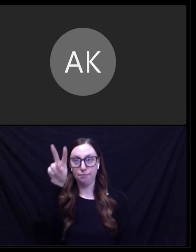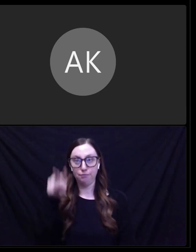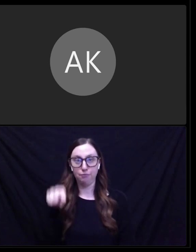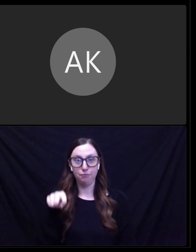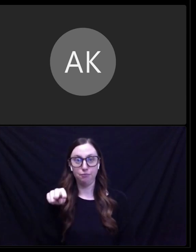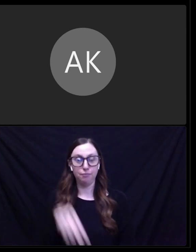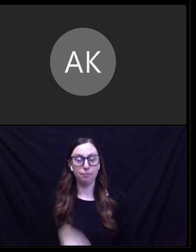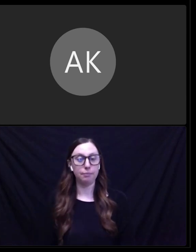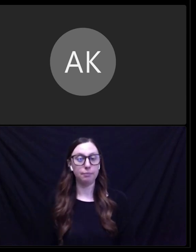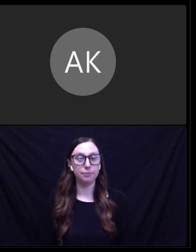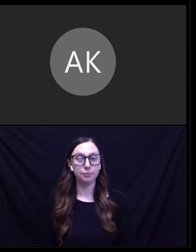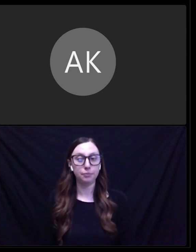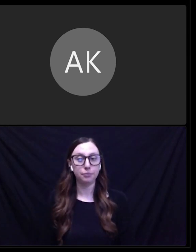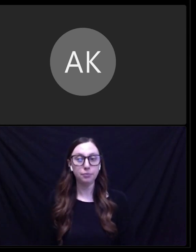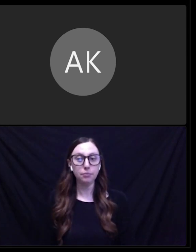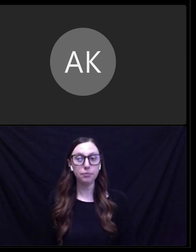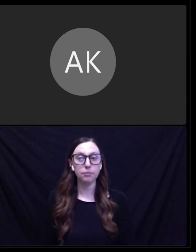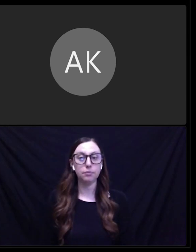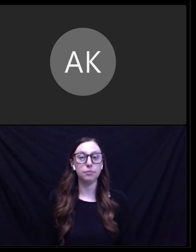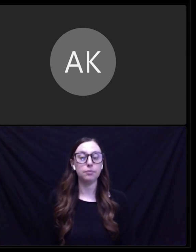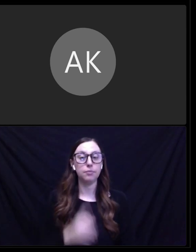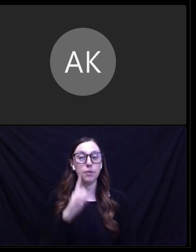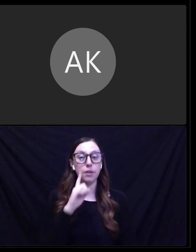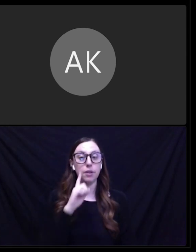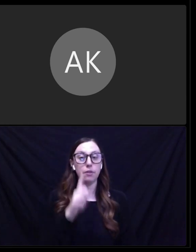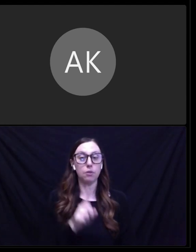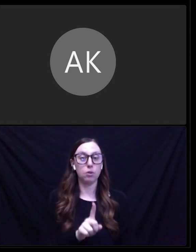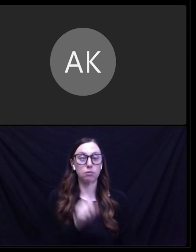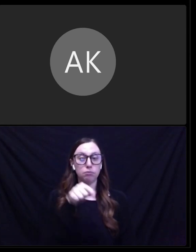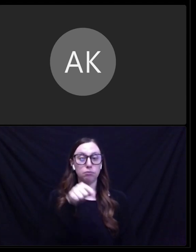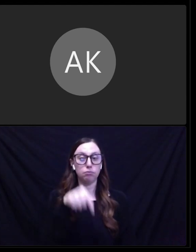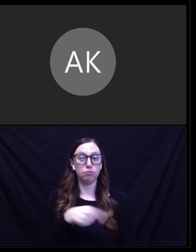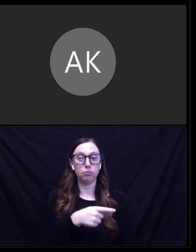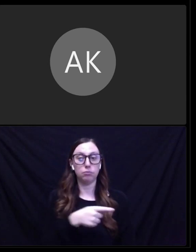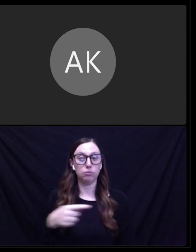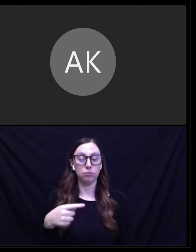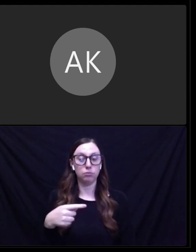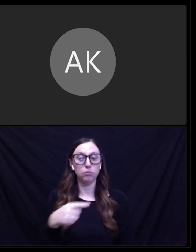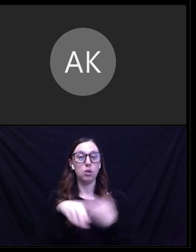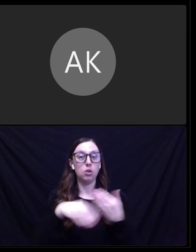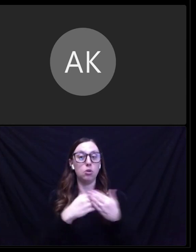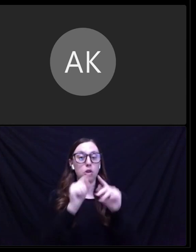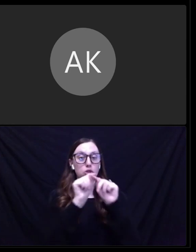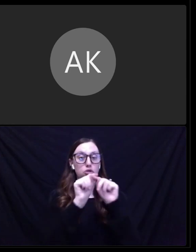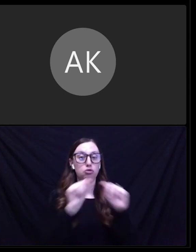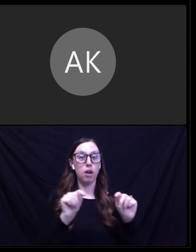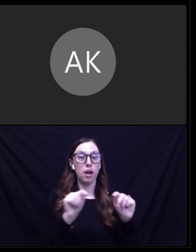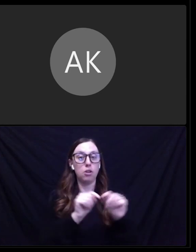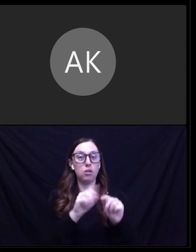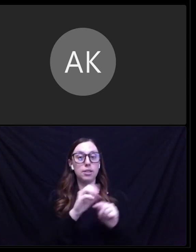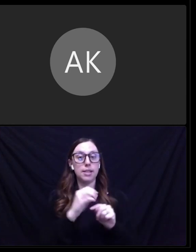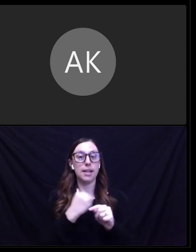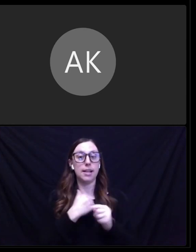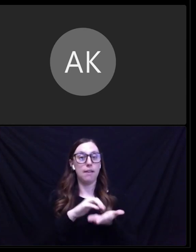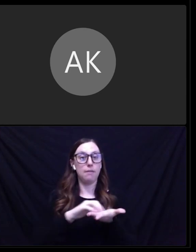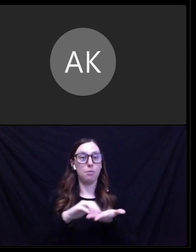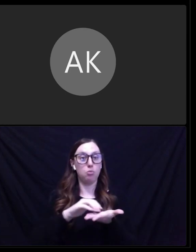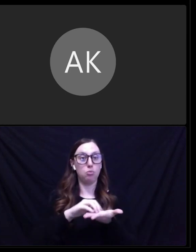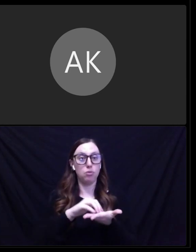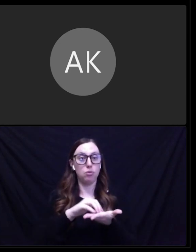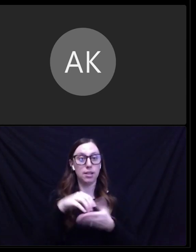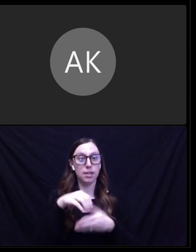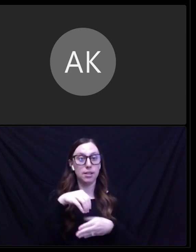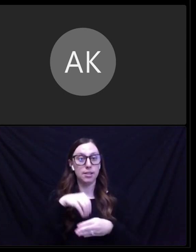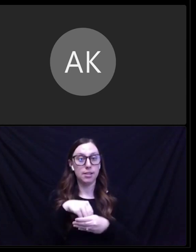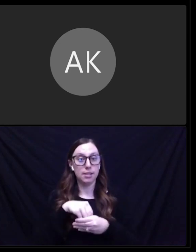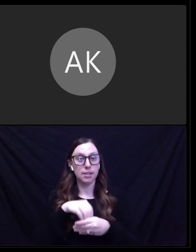two elevated lines. The directional buttons have elevated nubs in their master